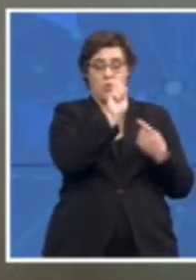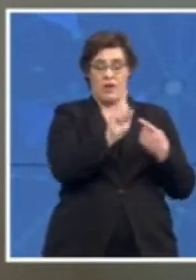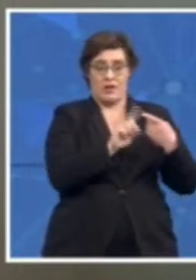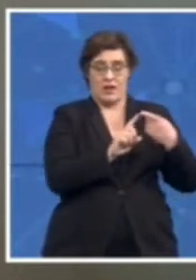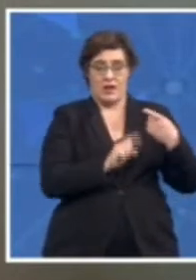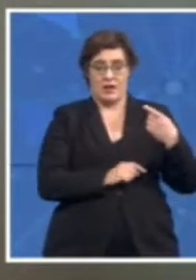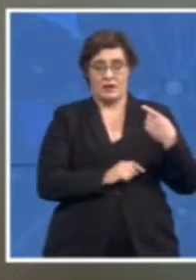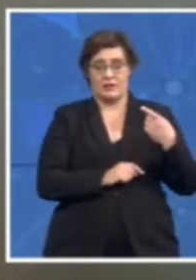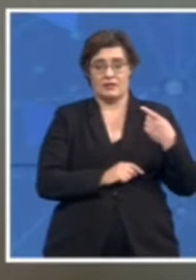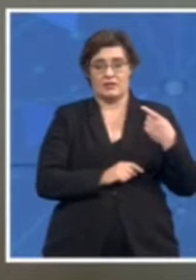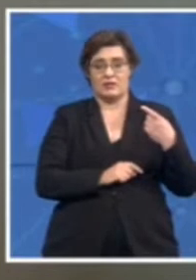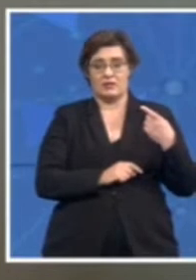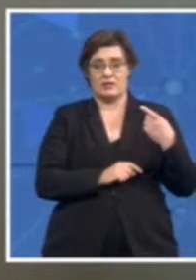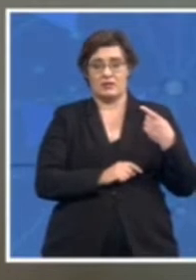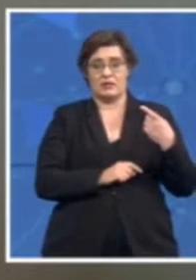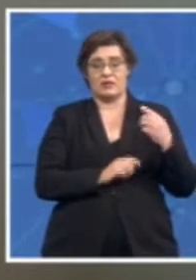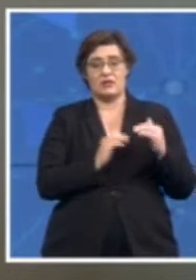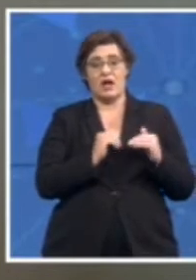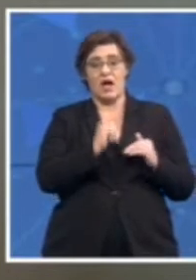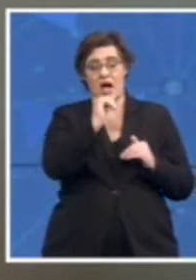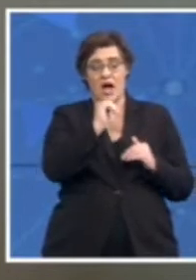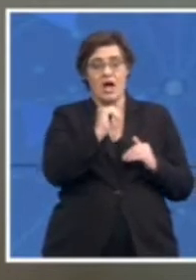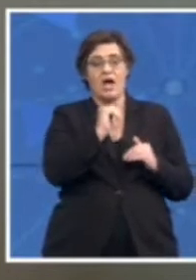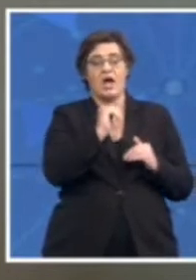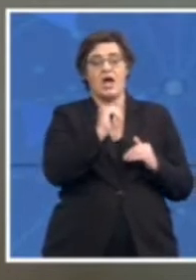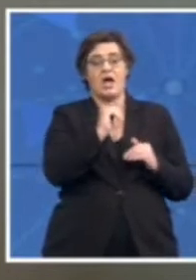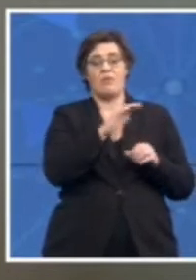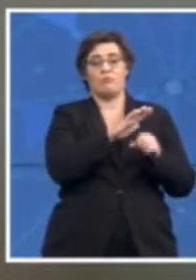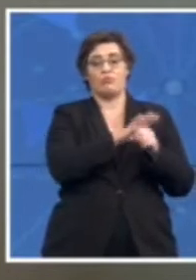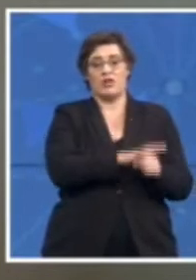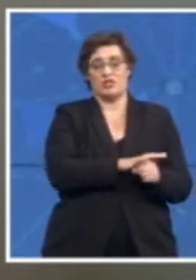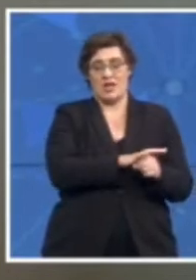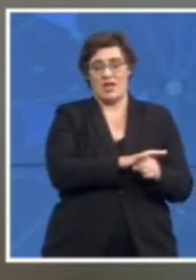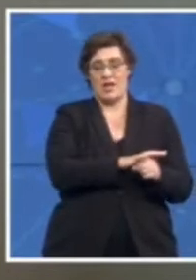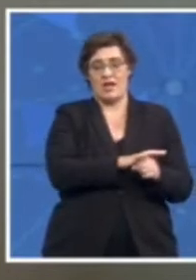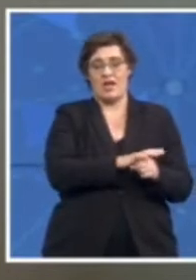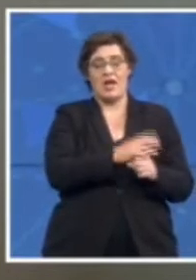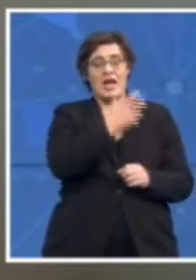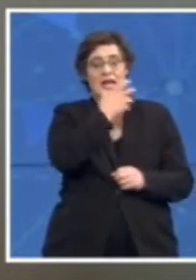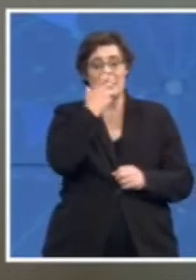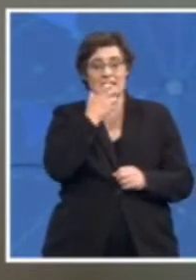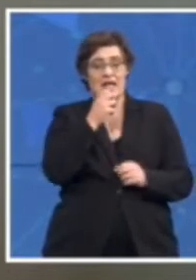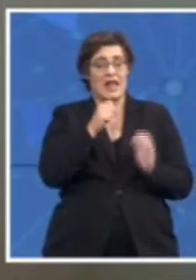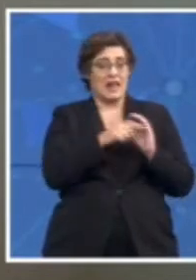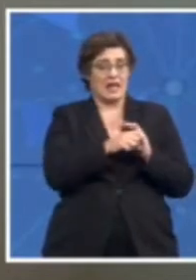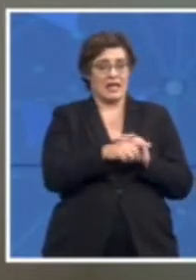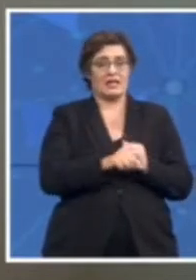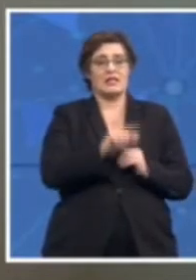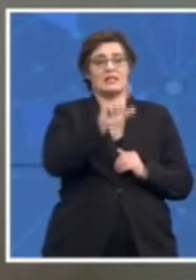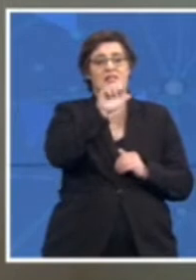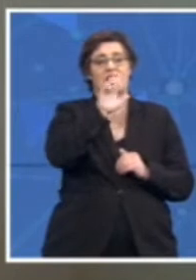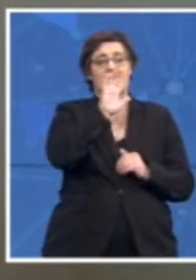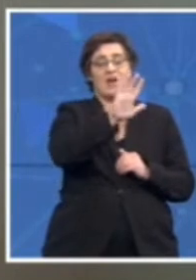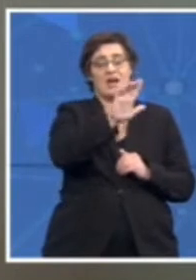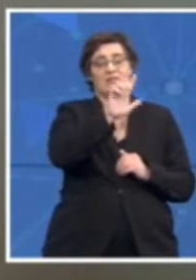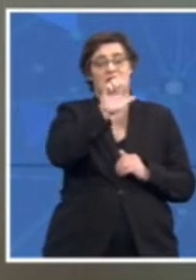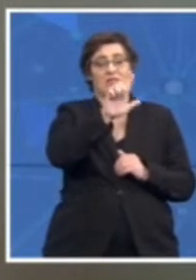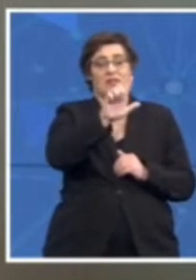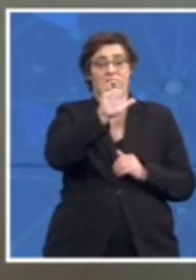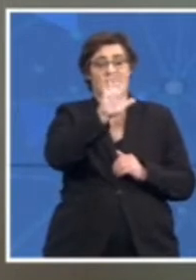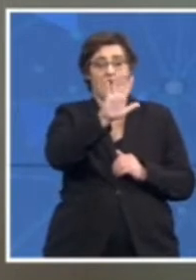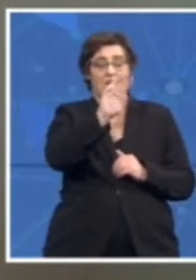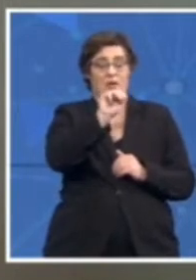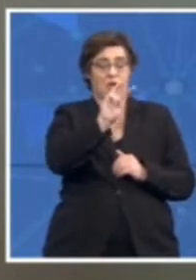heater leak that we referred to yesterday. That's about 575 megawatts at risk. And then a boiler tube leak